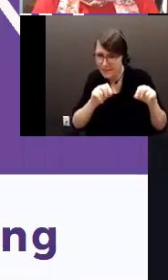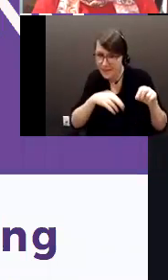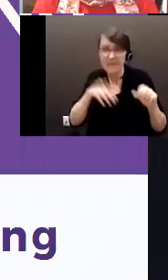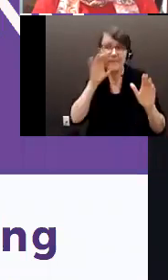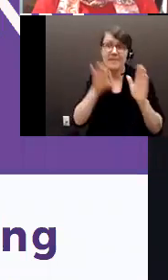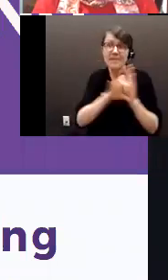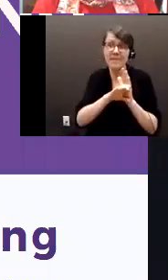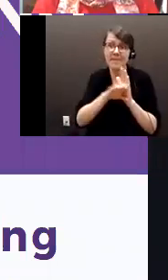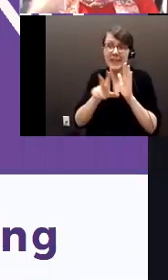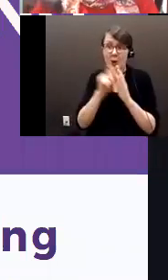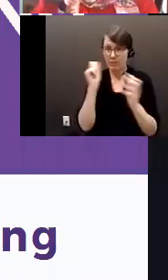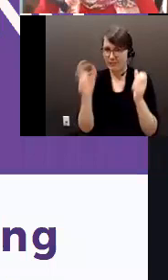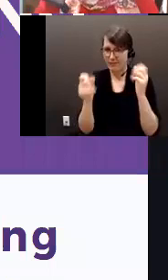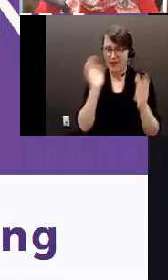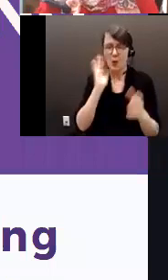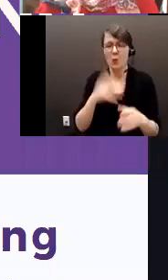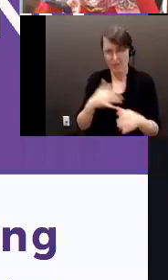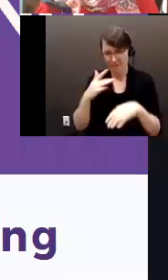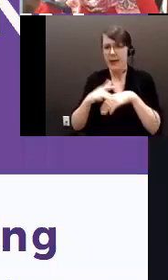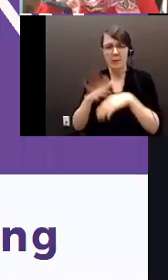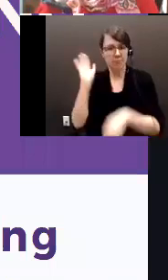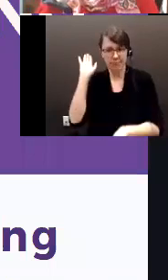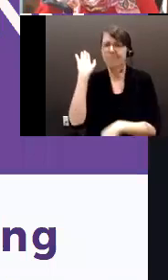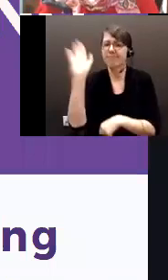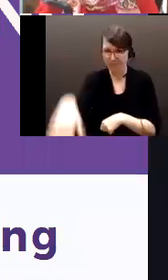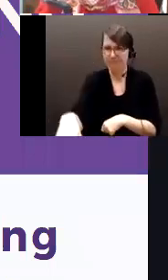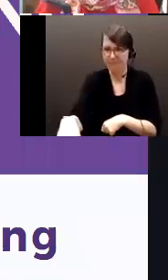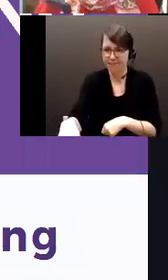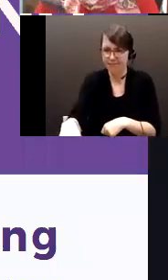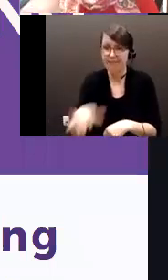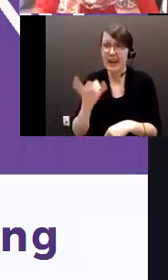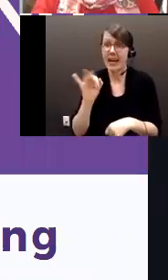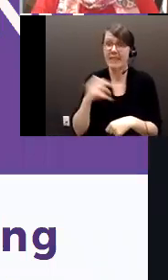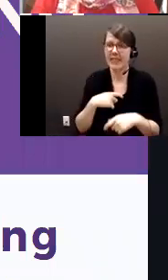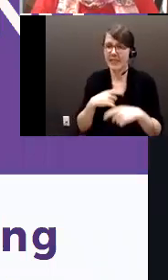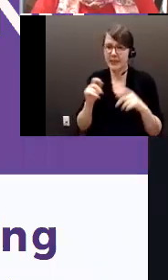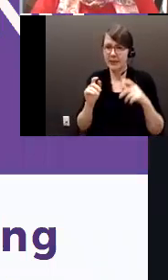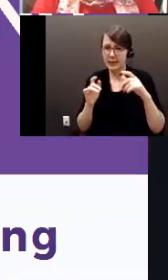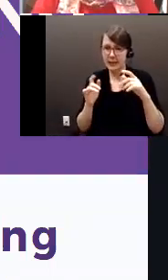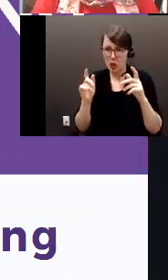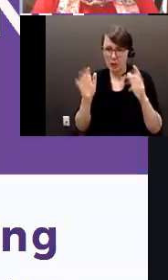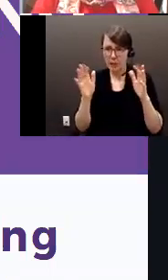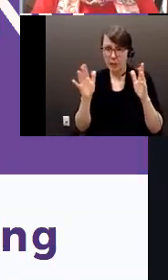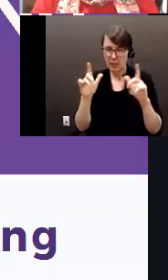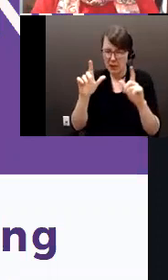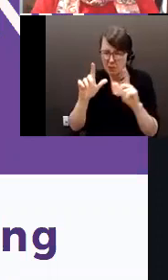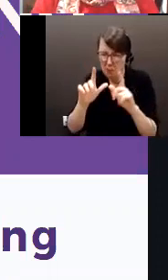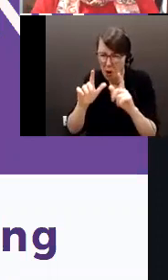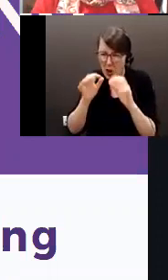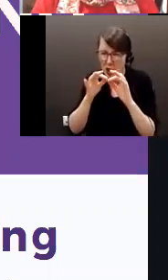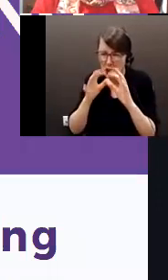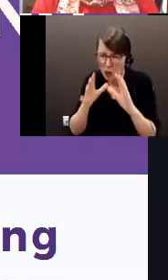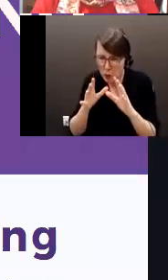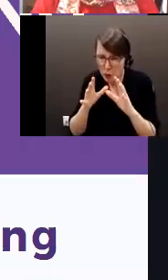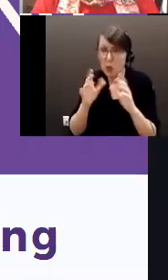webinar. And now if you need to adjust the size of the interpreter, first you can pin or spotlight